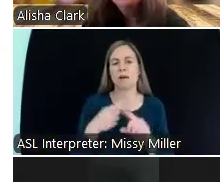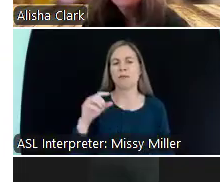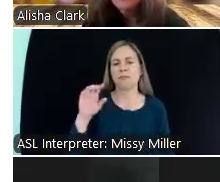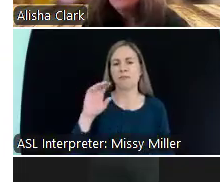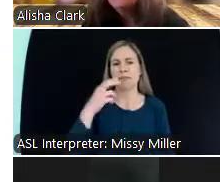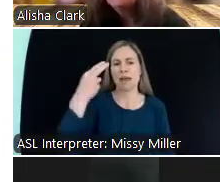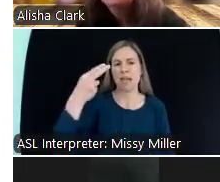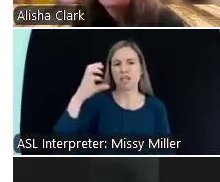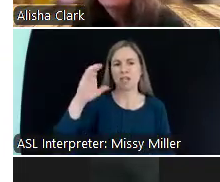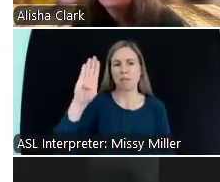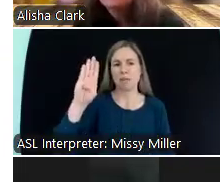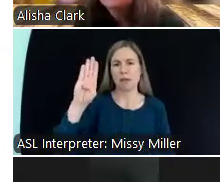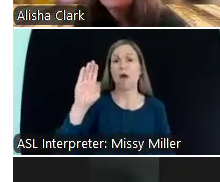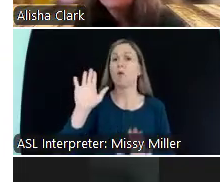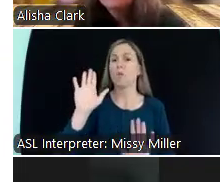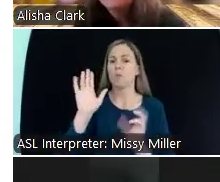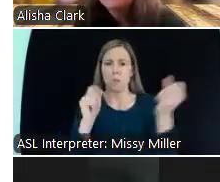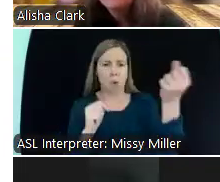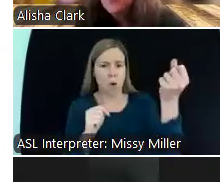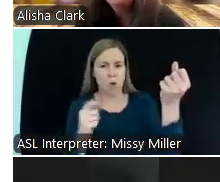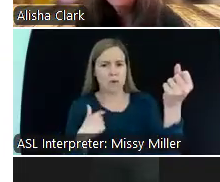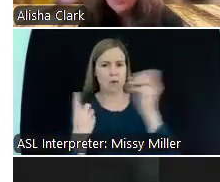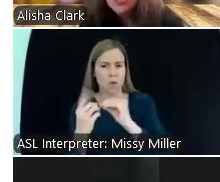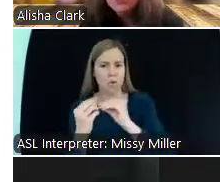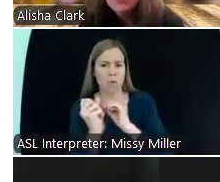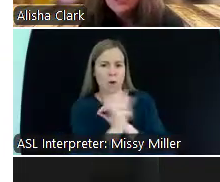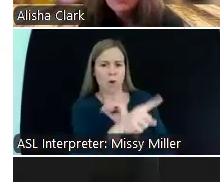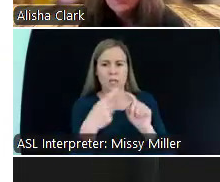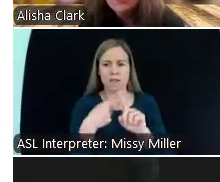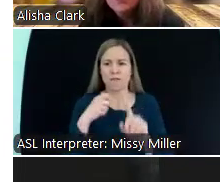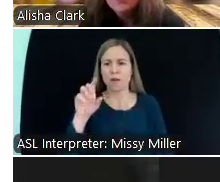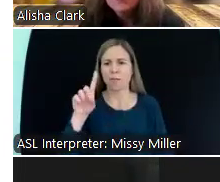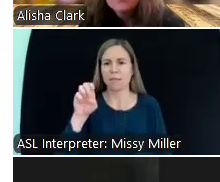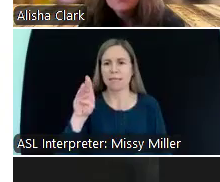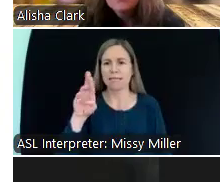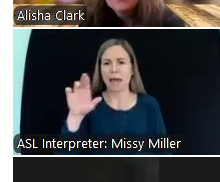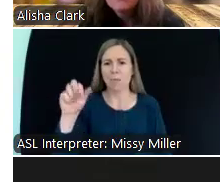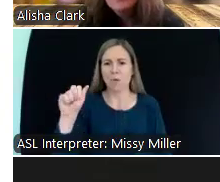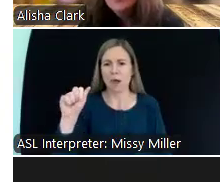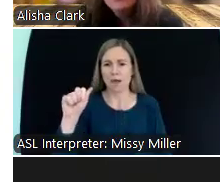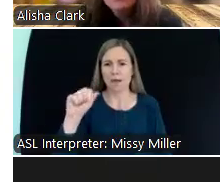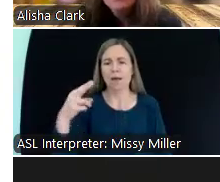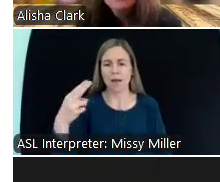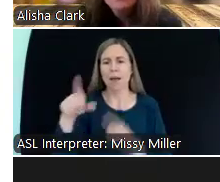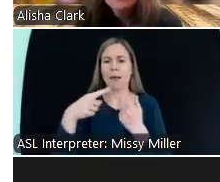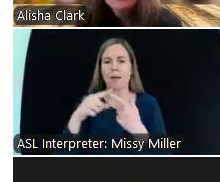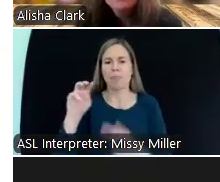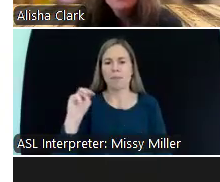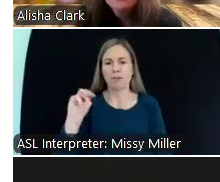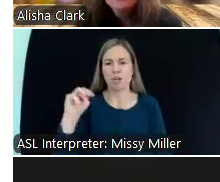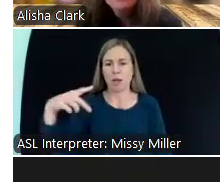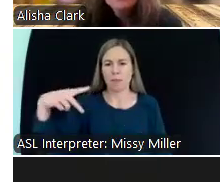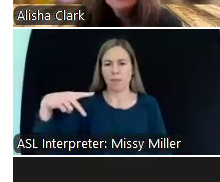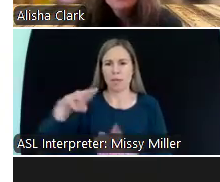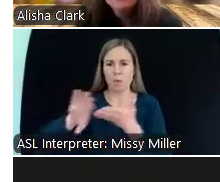Model 2 waiver. Oh, Excuse me, Alicia, but we do have a question from Deborah about the Michelle P. waiver. okay. I am